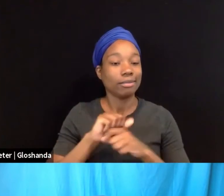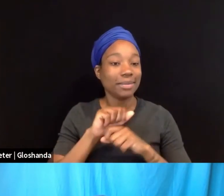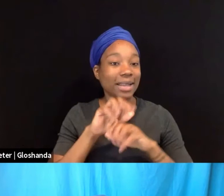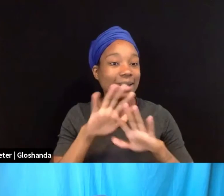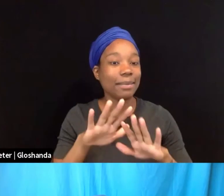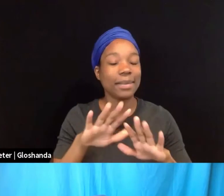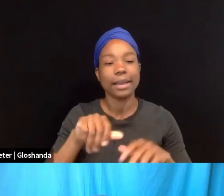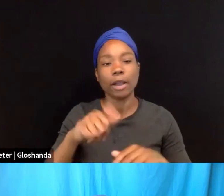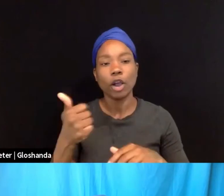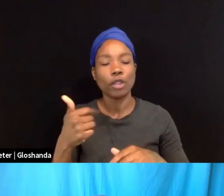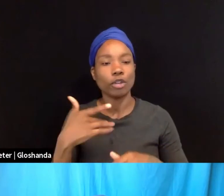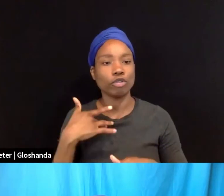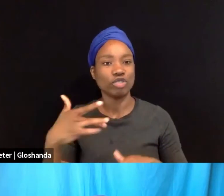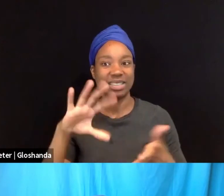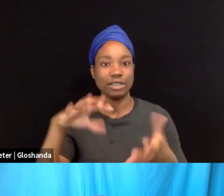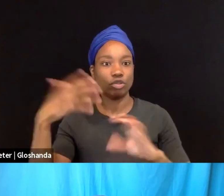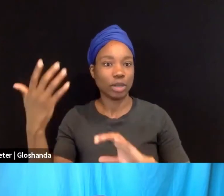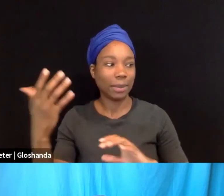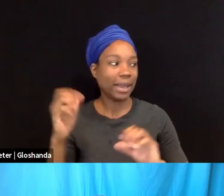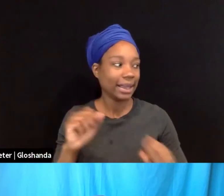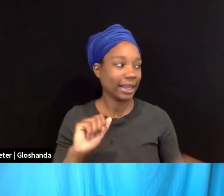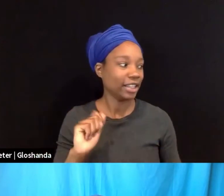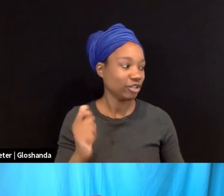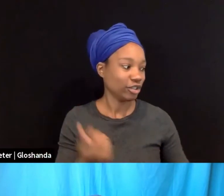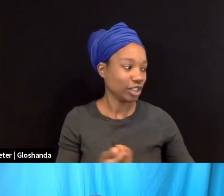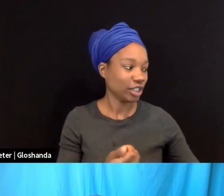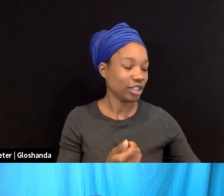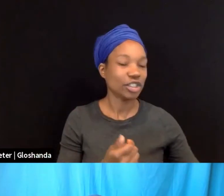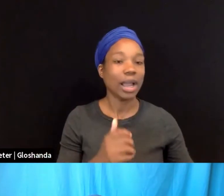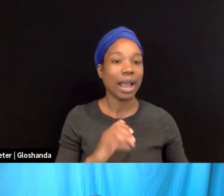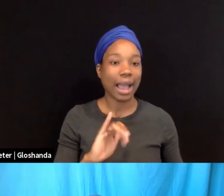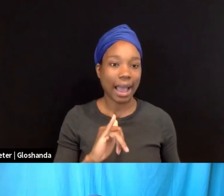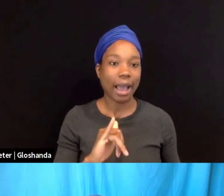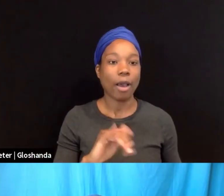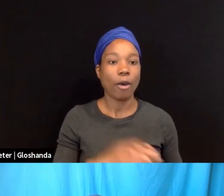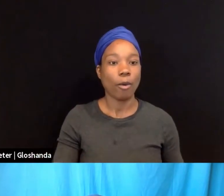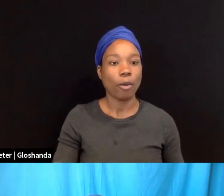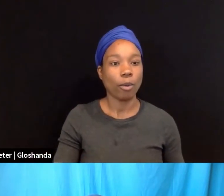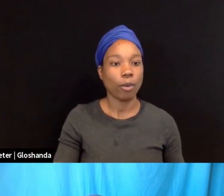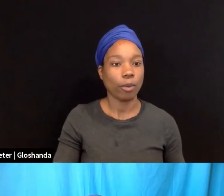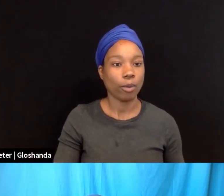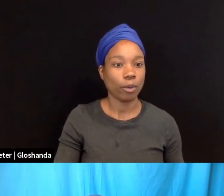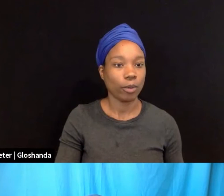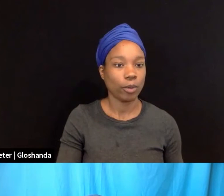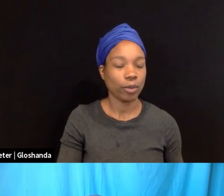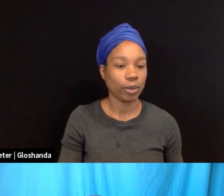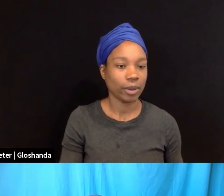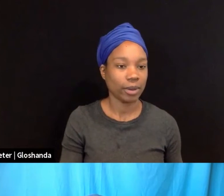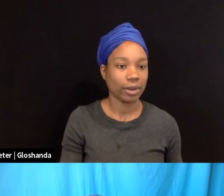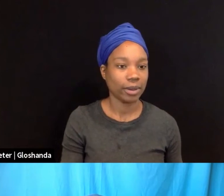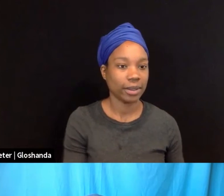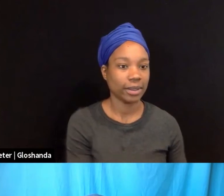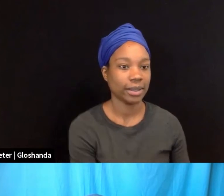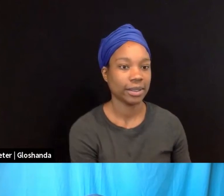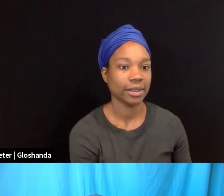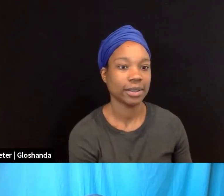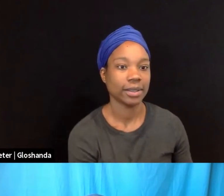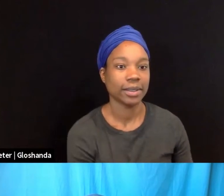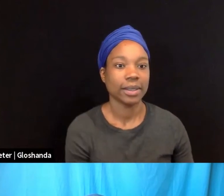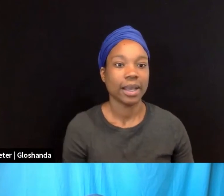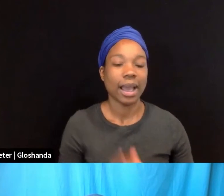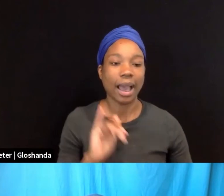and other issues are changing the way that our built environment needs to respond. We had been building out